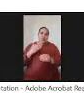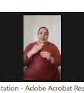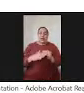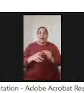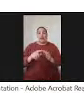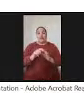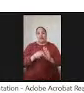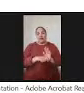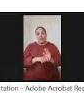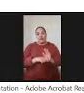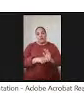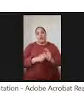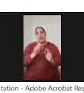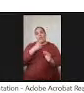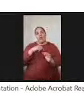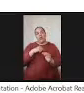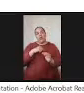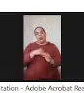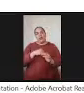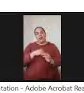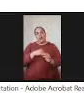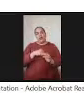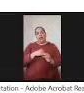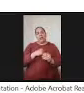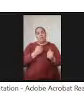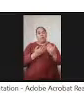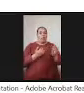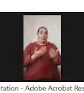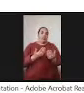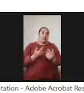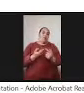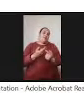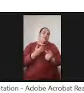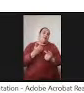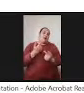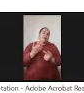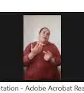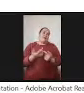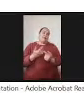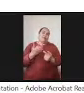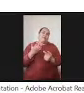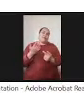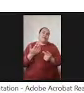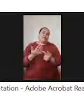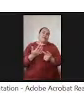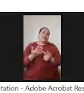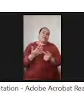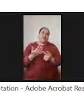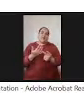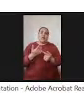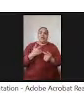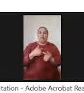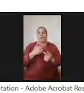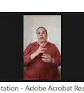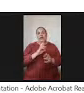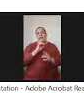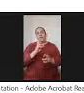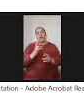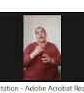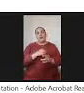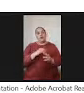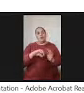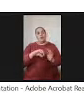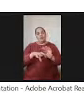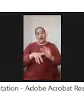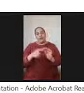we getting bills from being referred to provinces that